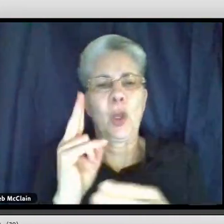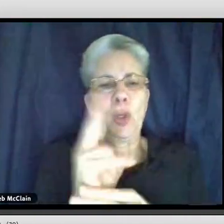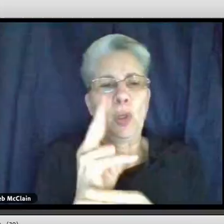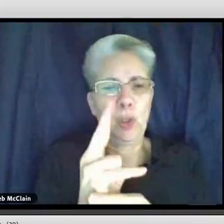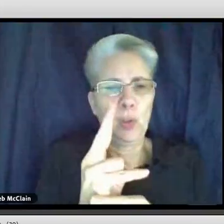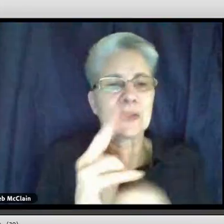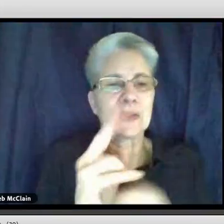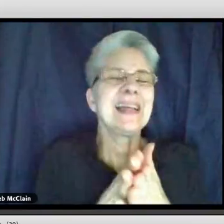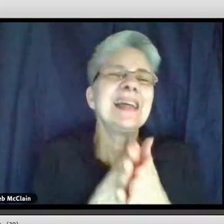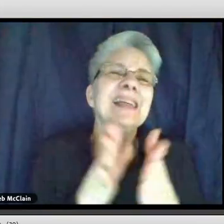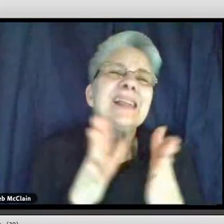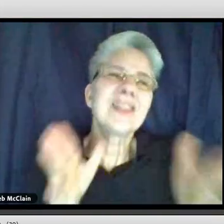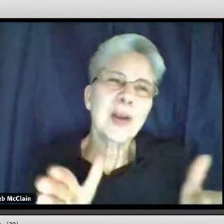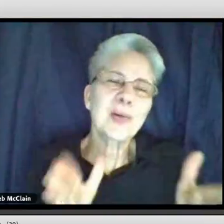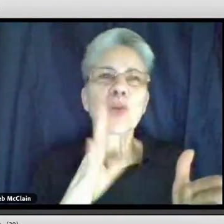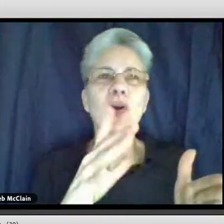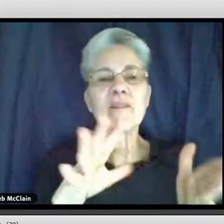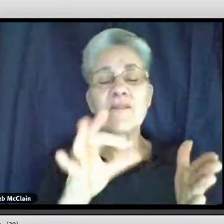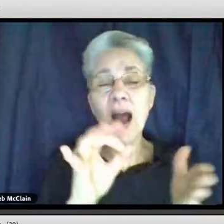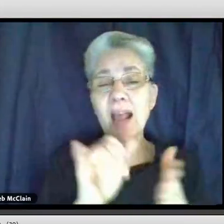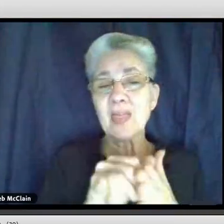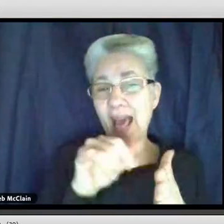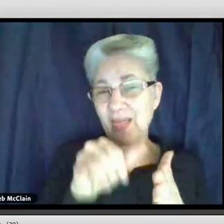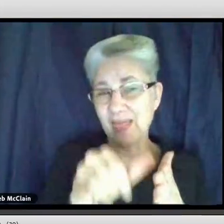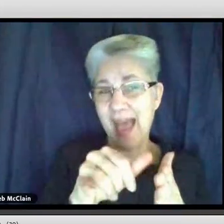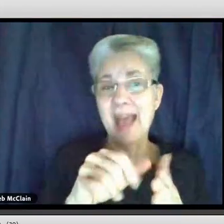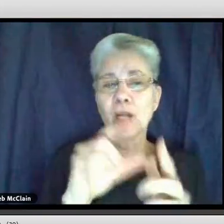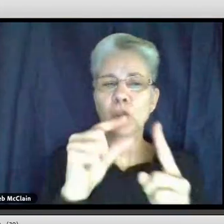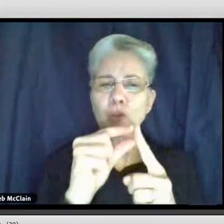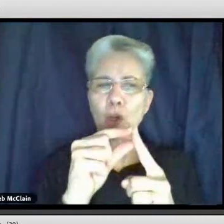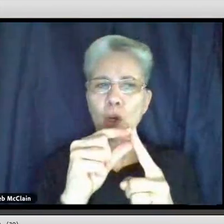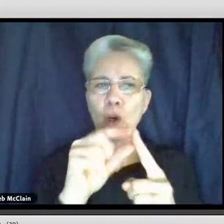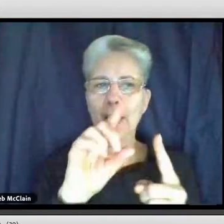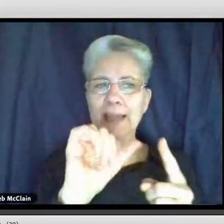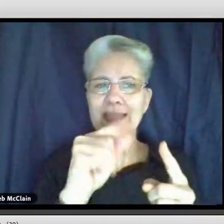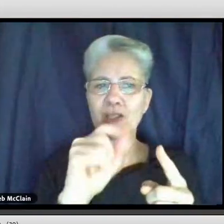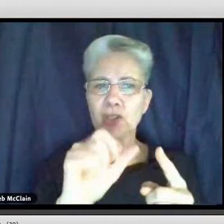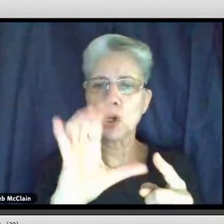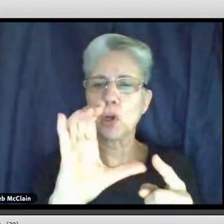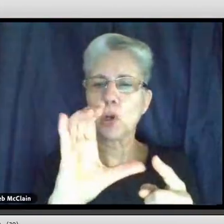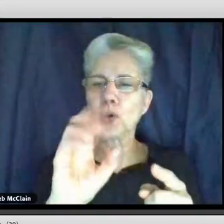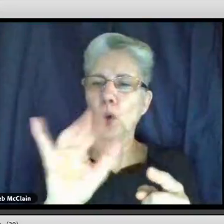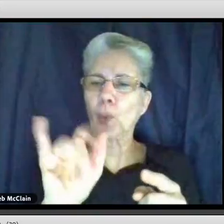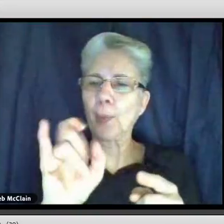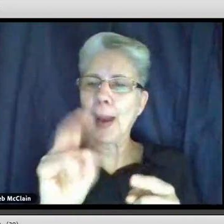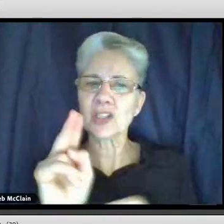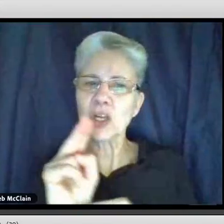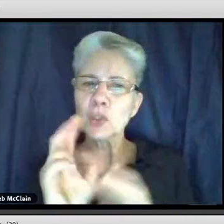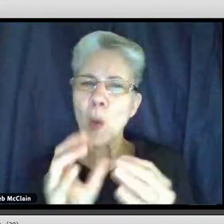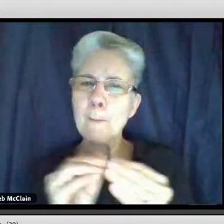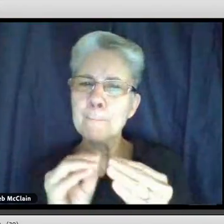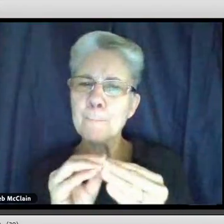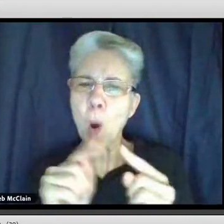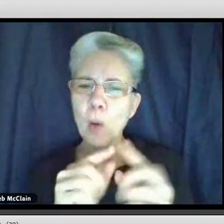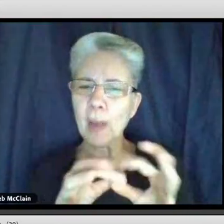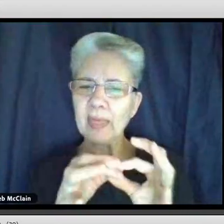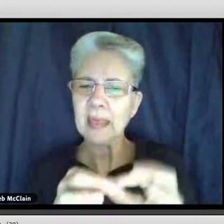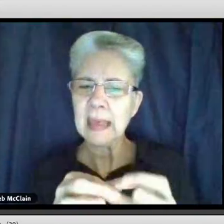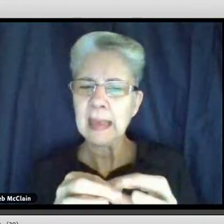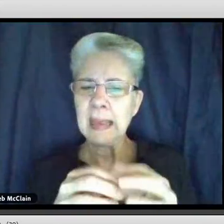In general, you're going to find that this particular term, digital curation, is used a lot more with electronic